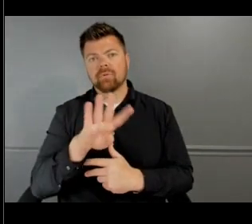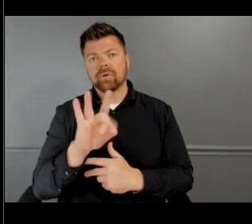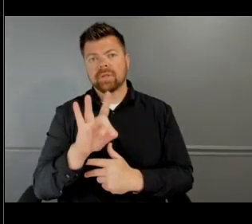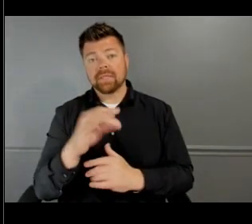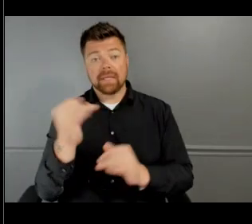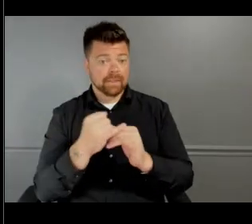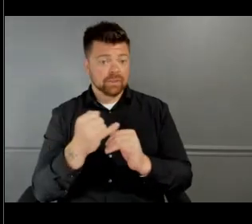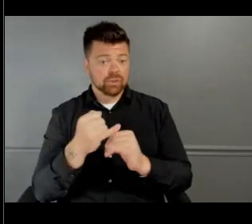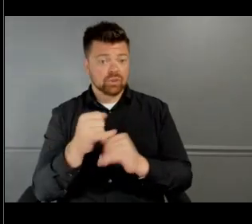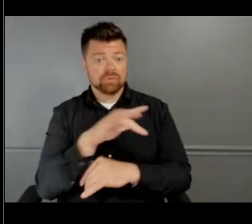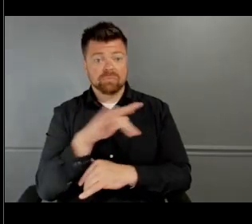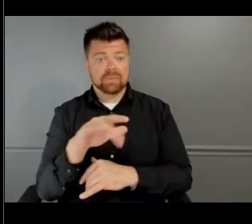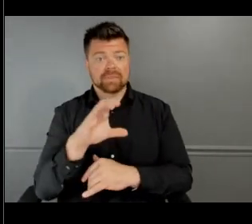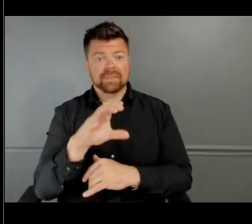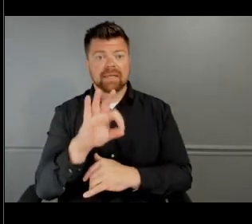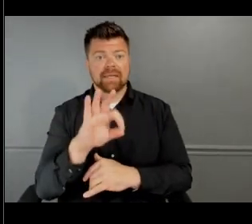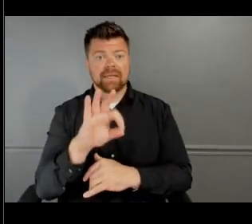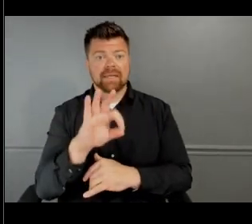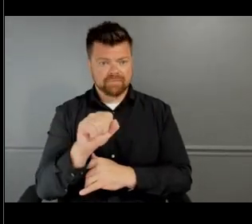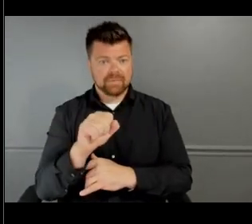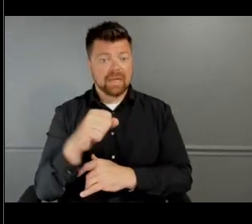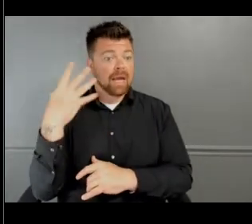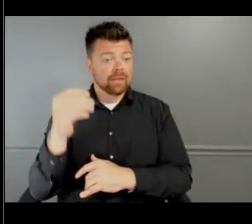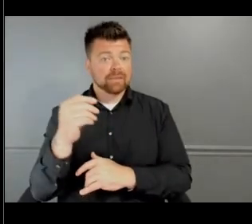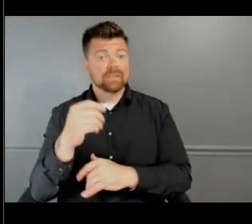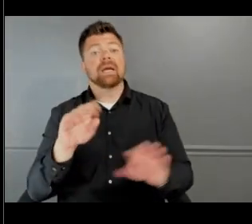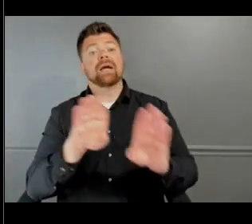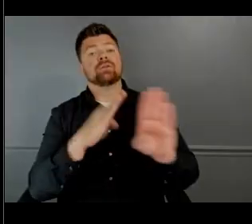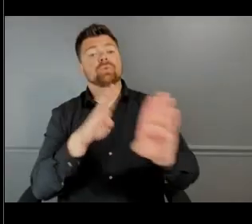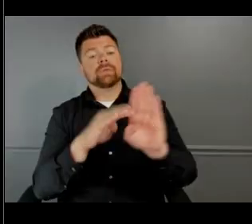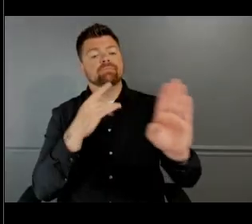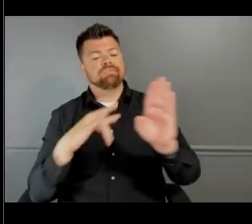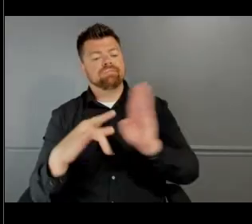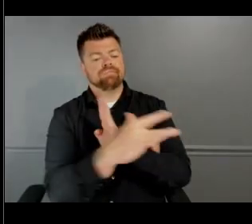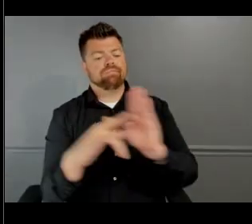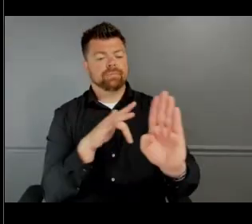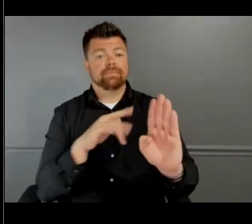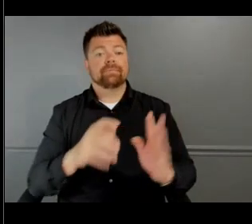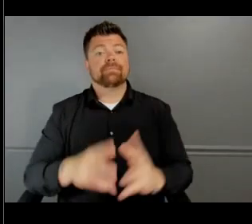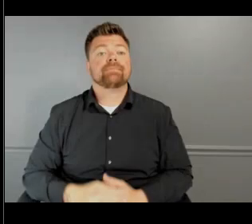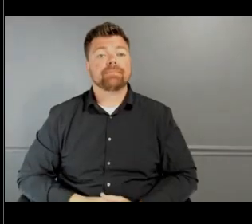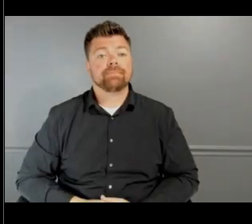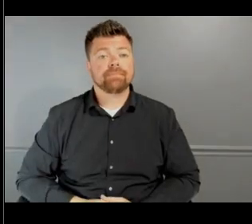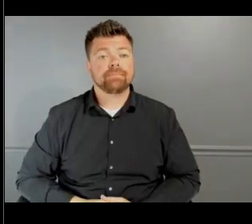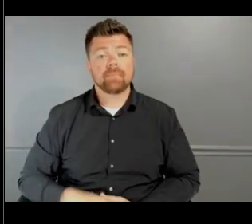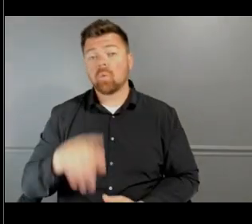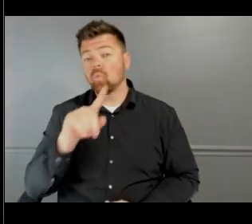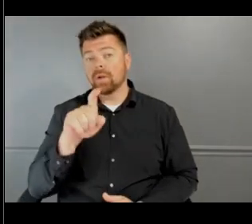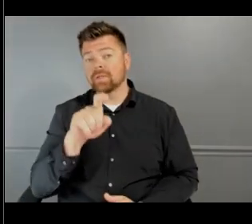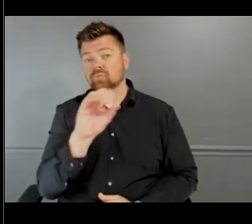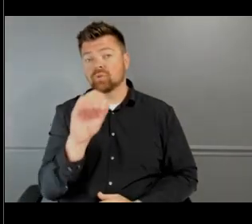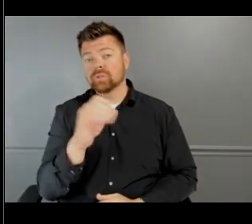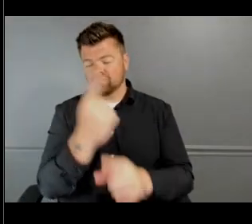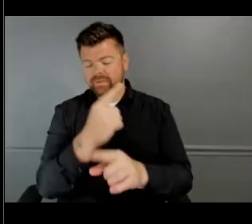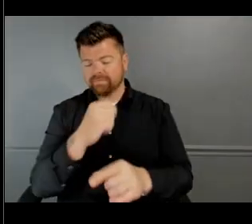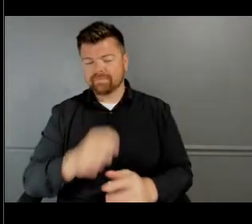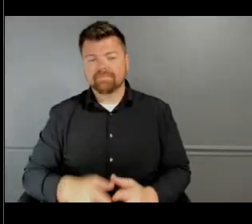inches clear floor space outside the swing of the door. And 100% of you got this one correct.